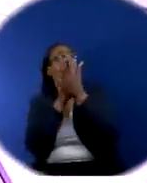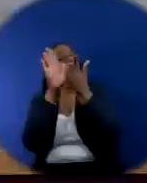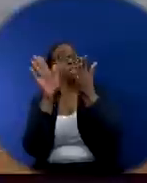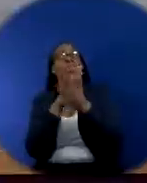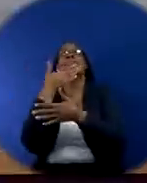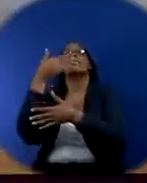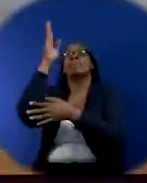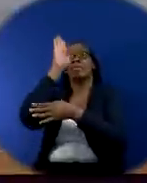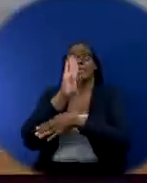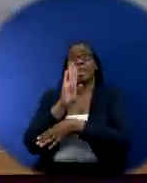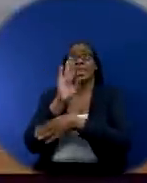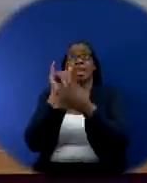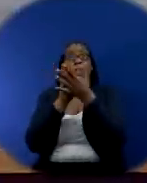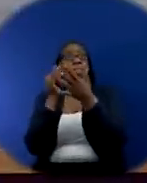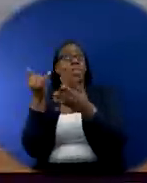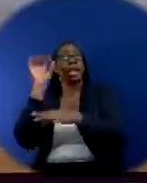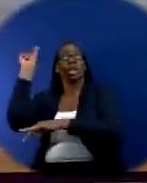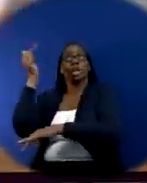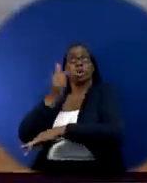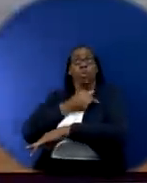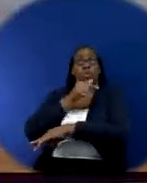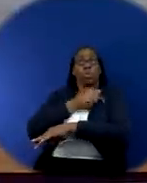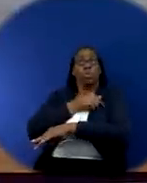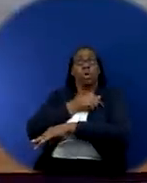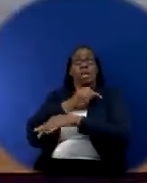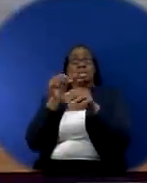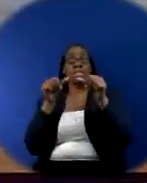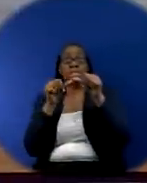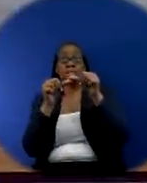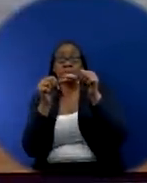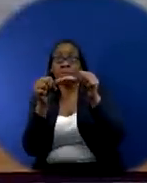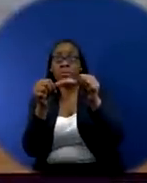Thank you that your grace is sufficient.